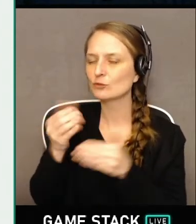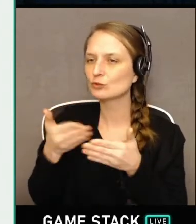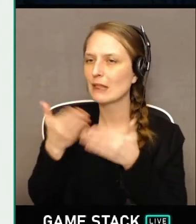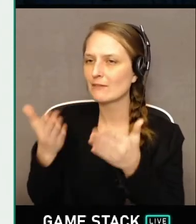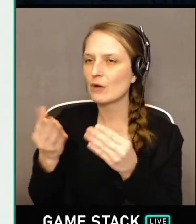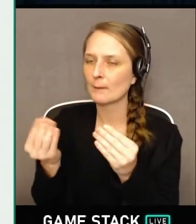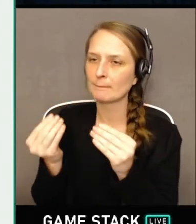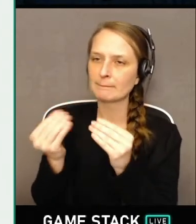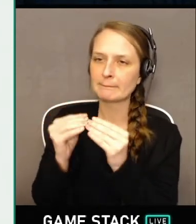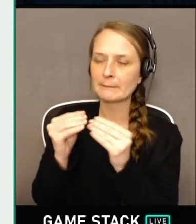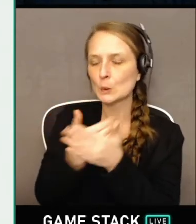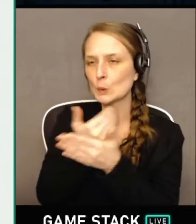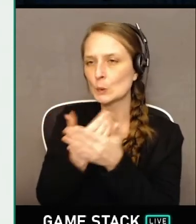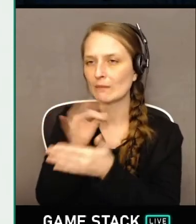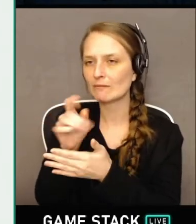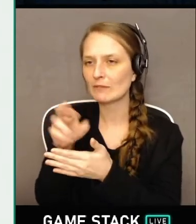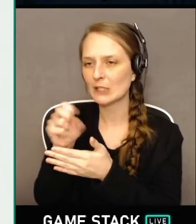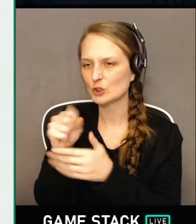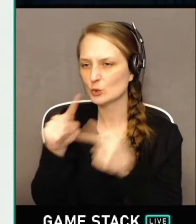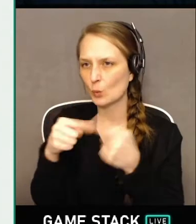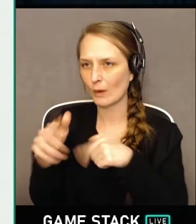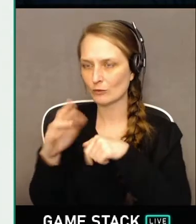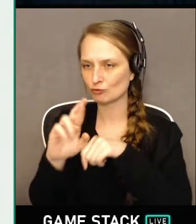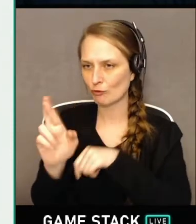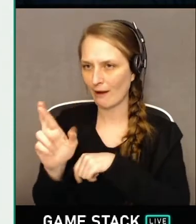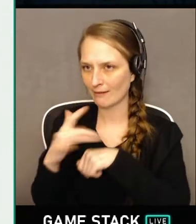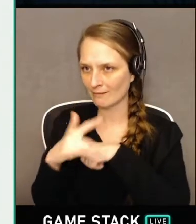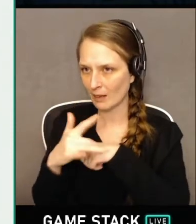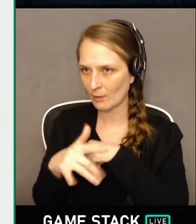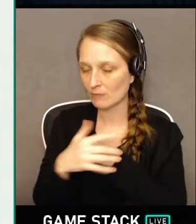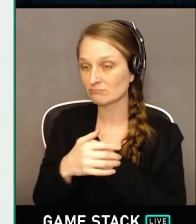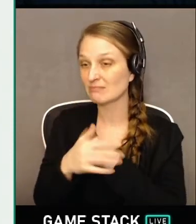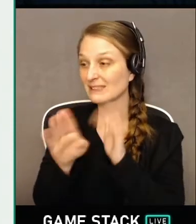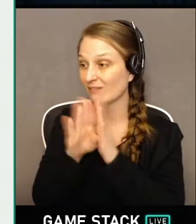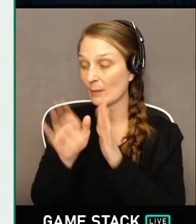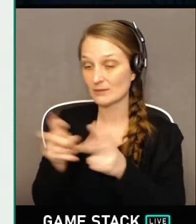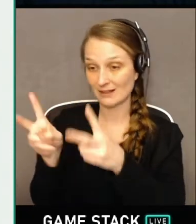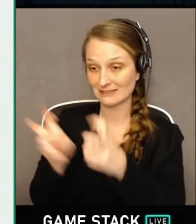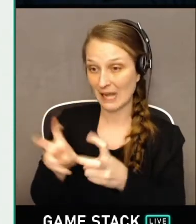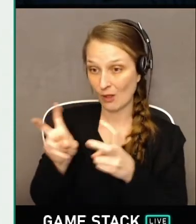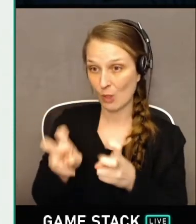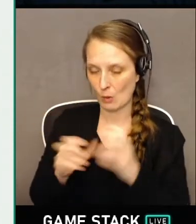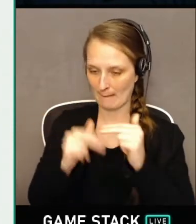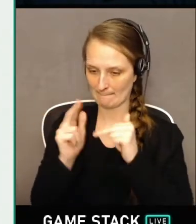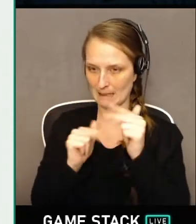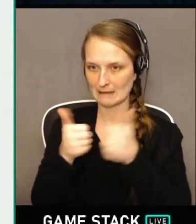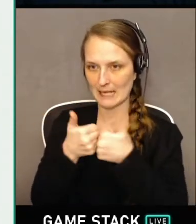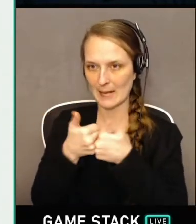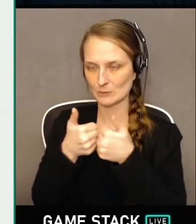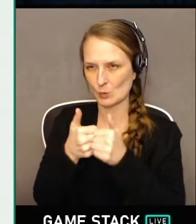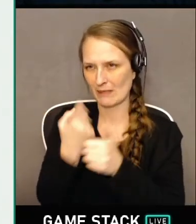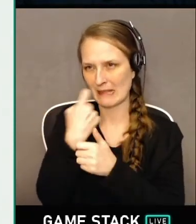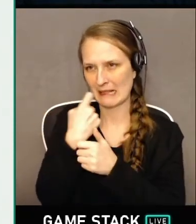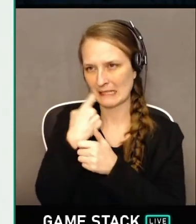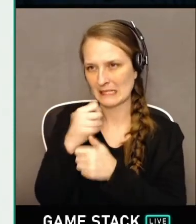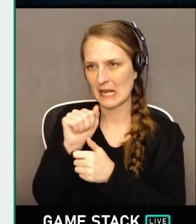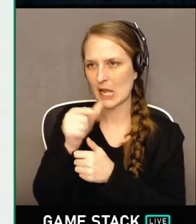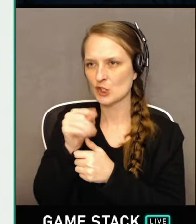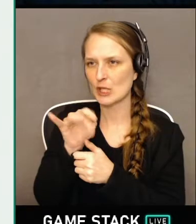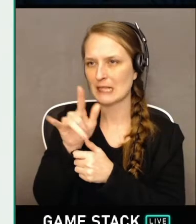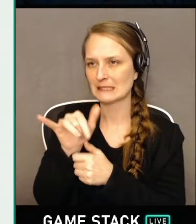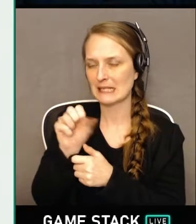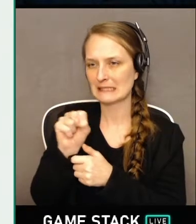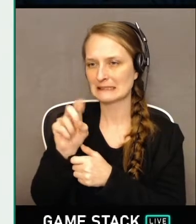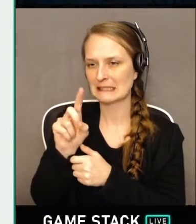fixes whenever ready. Developers can download and build their games with the latest Agility SDK with minimum effort.